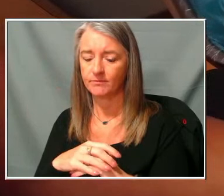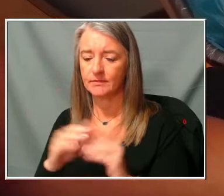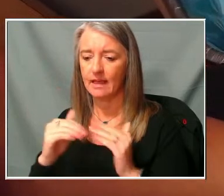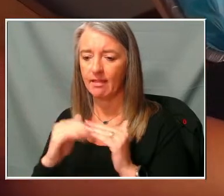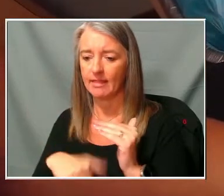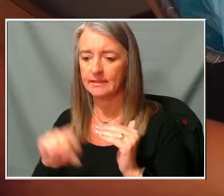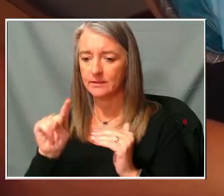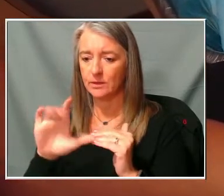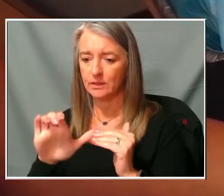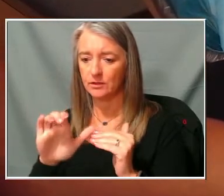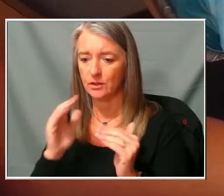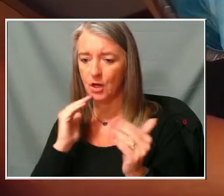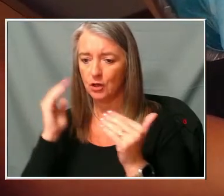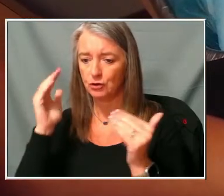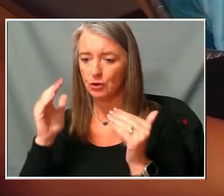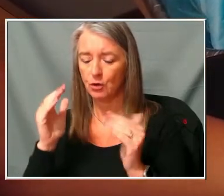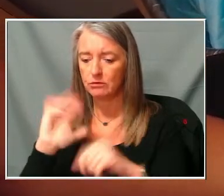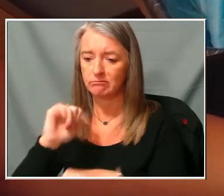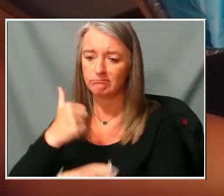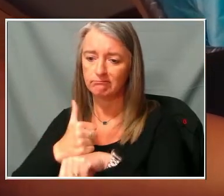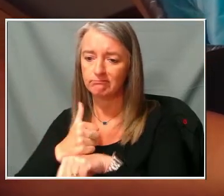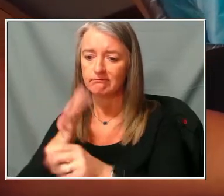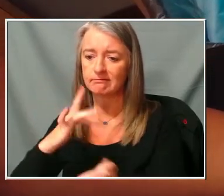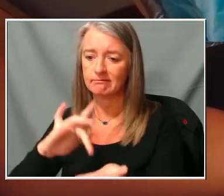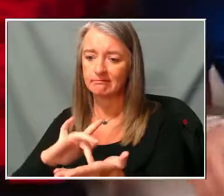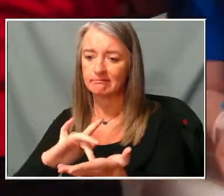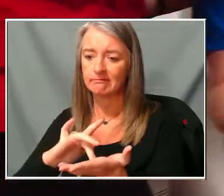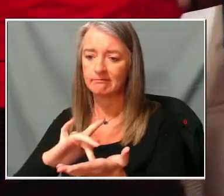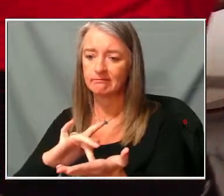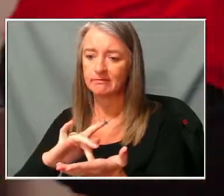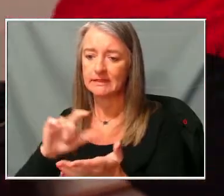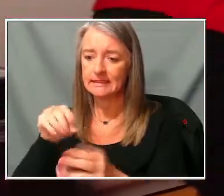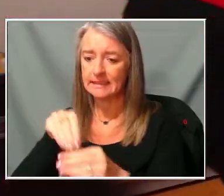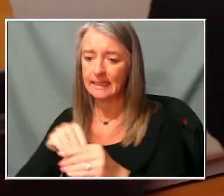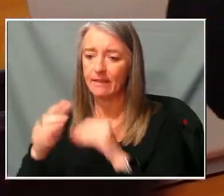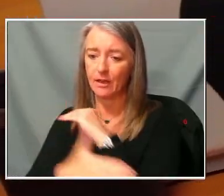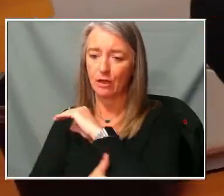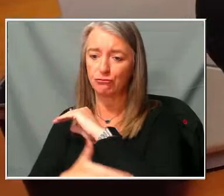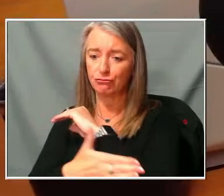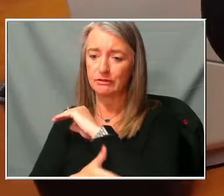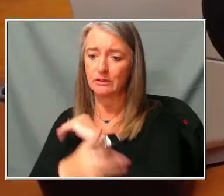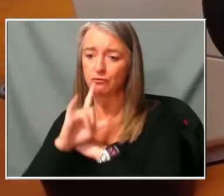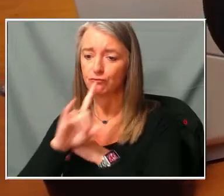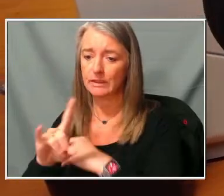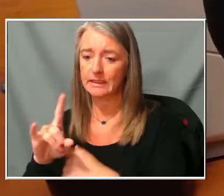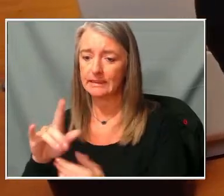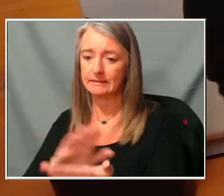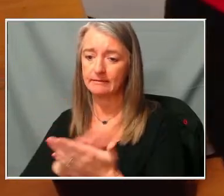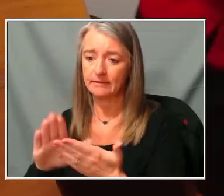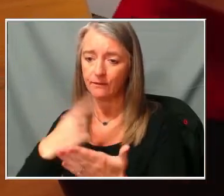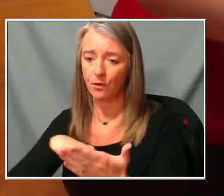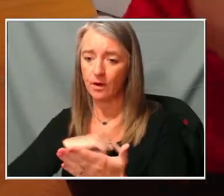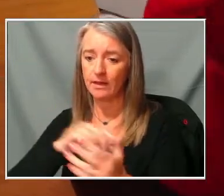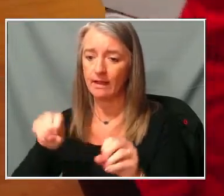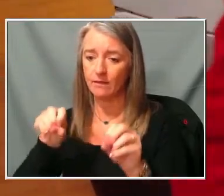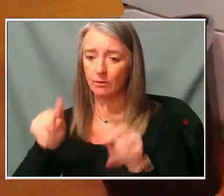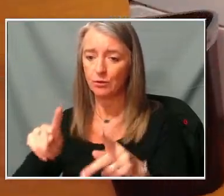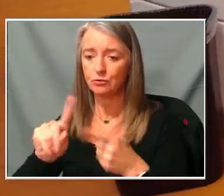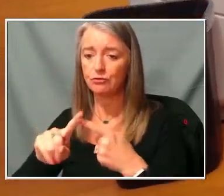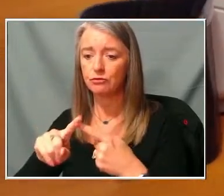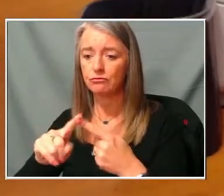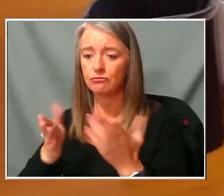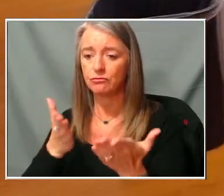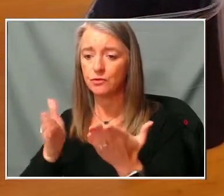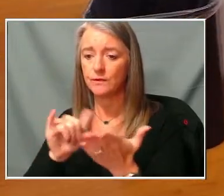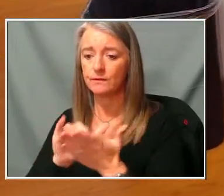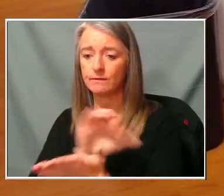actually adult dedicated centers like this in the country. So we're really, such a privilege for us to have an opportunity to serve in this